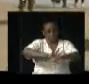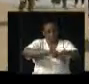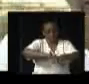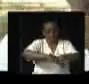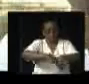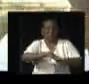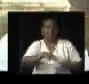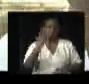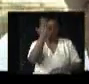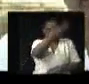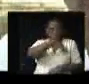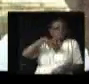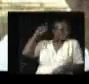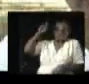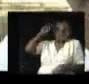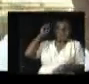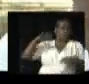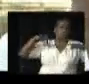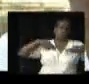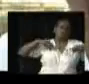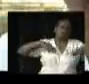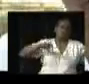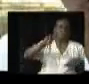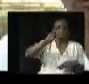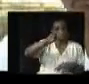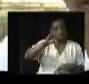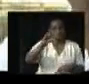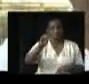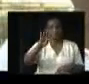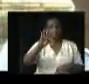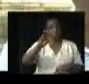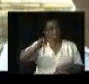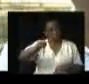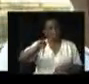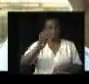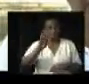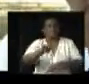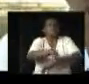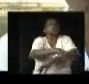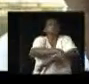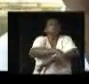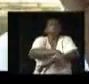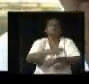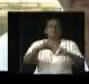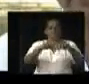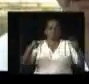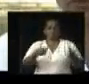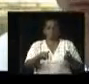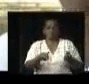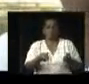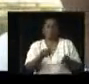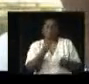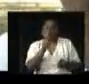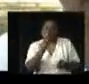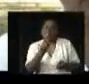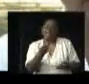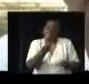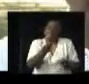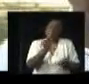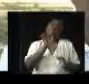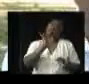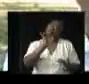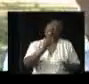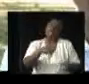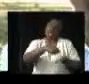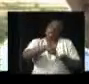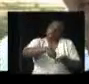The Minister of ROGB, Guimardo Cromosuto, was pleased with the gesture. He says the money will specifically